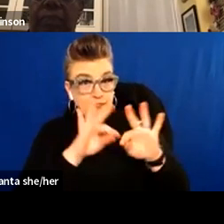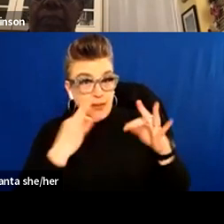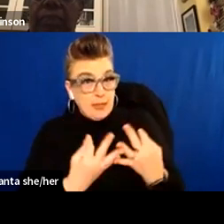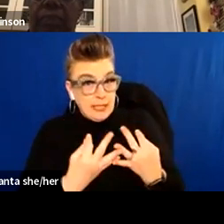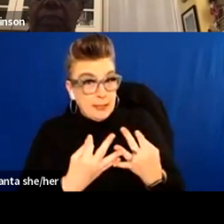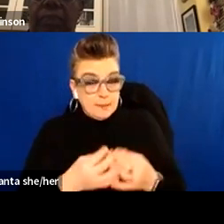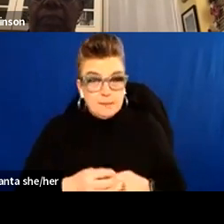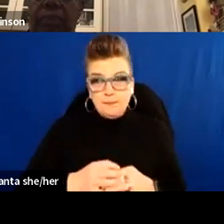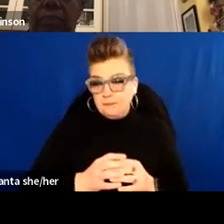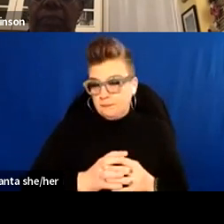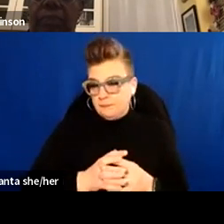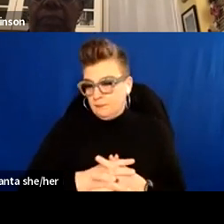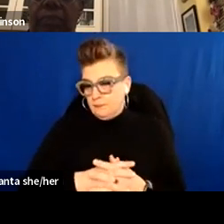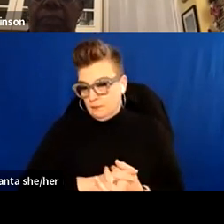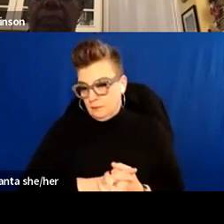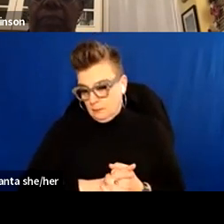family